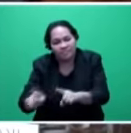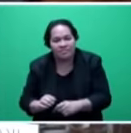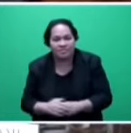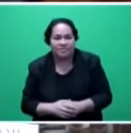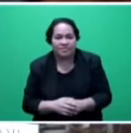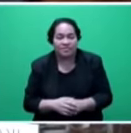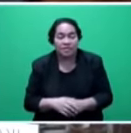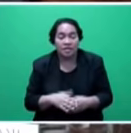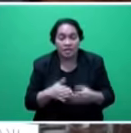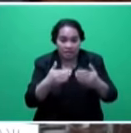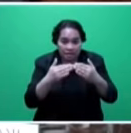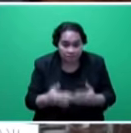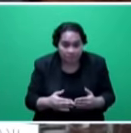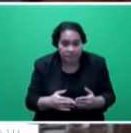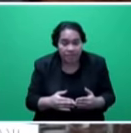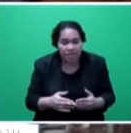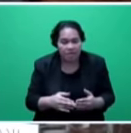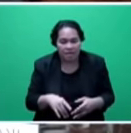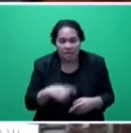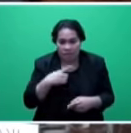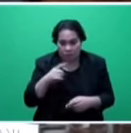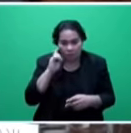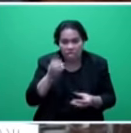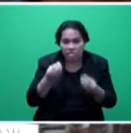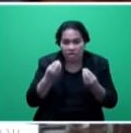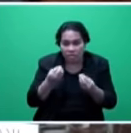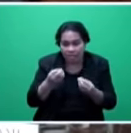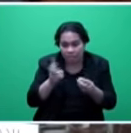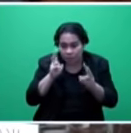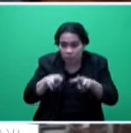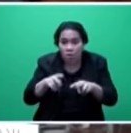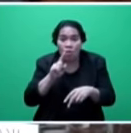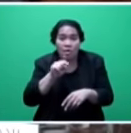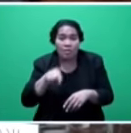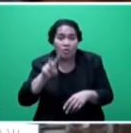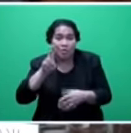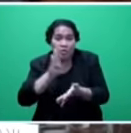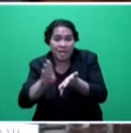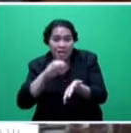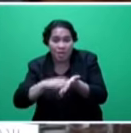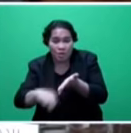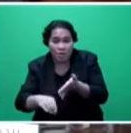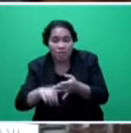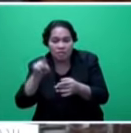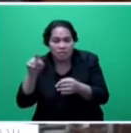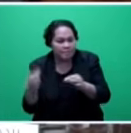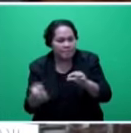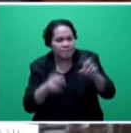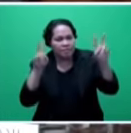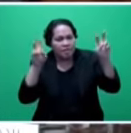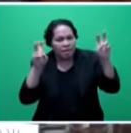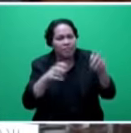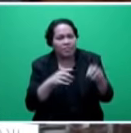Mr. Speaker, sir, it is worth noting that $1.2 billion has been allocated under Head 52